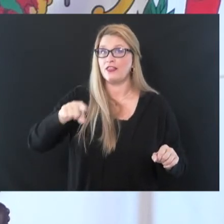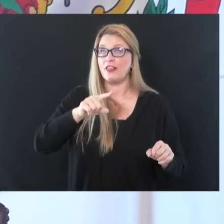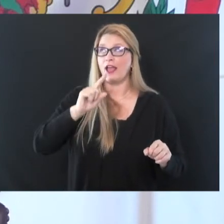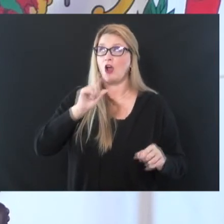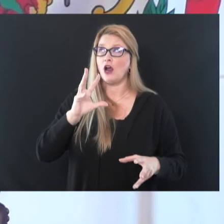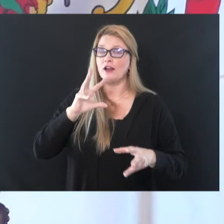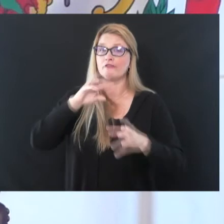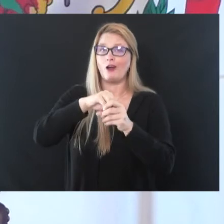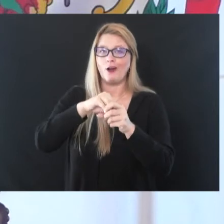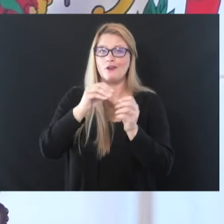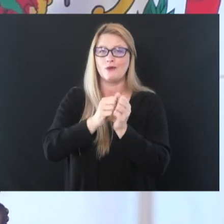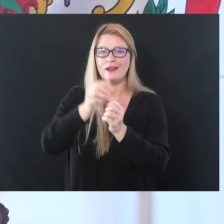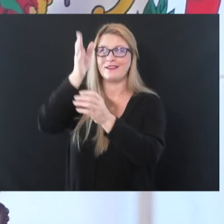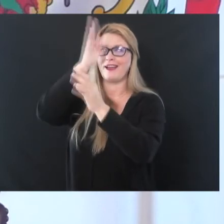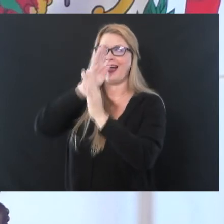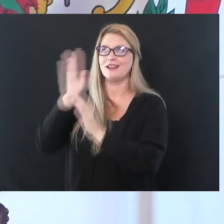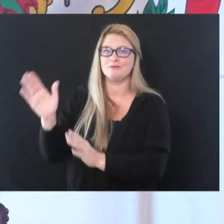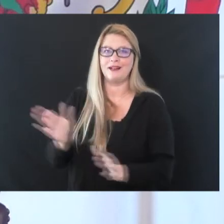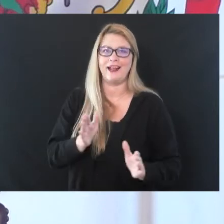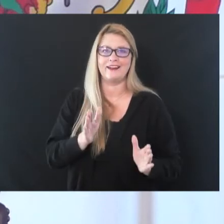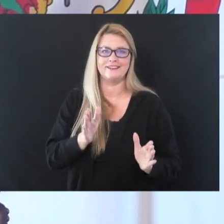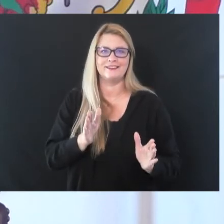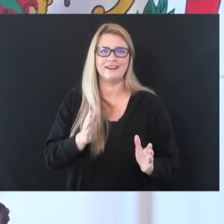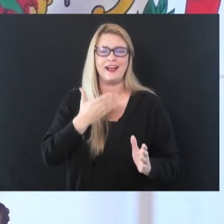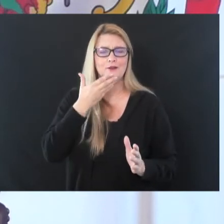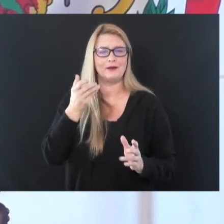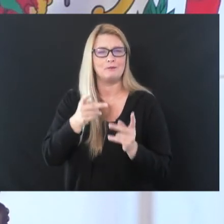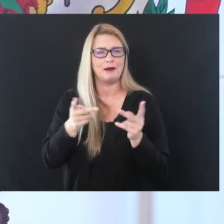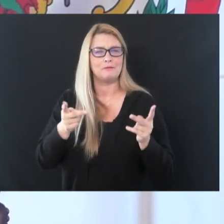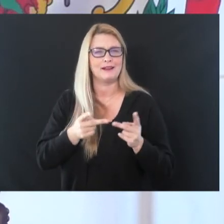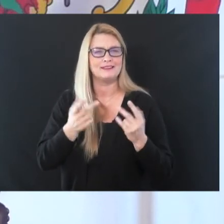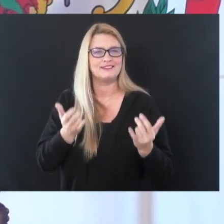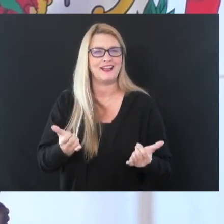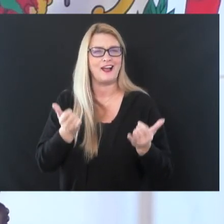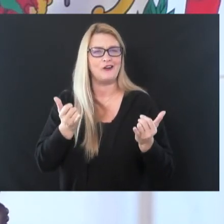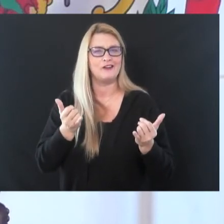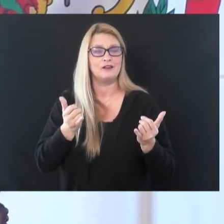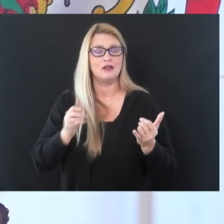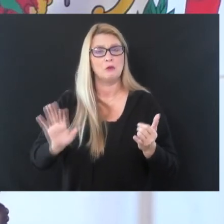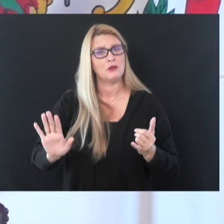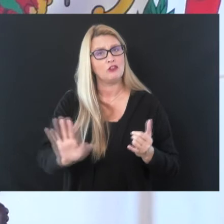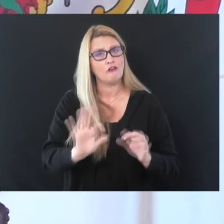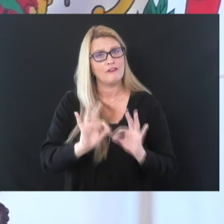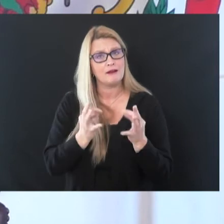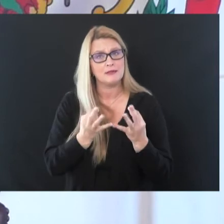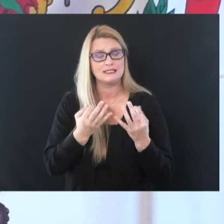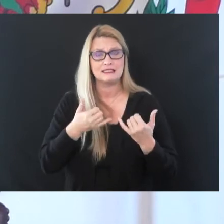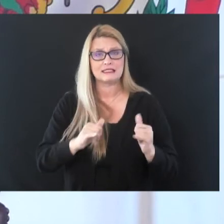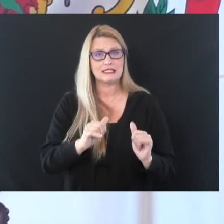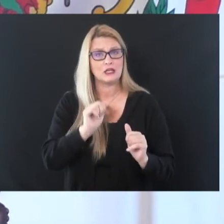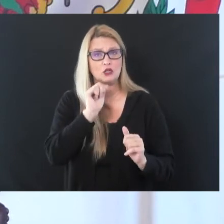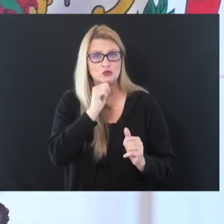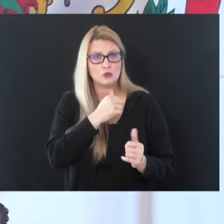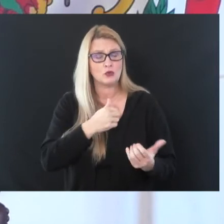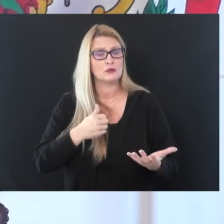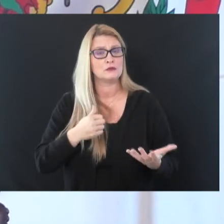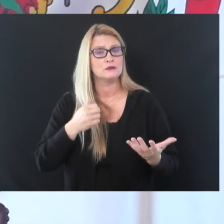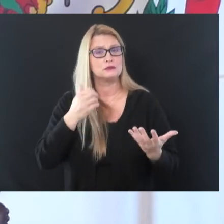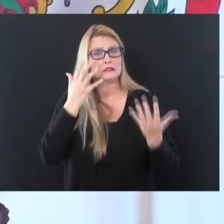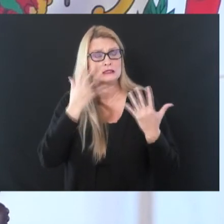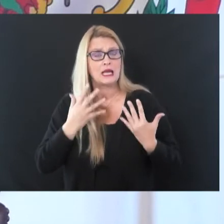plan and they're in a better place. But the families are still hurting, and we want to try to help them in every